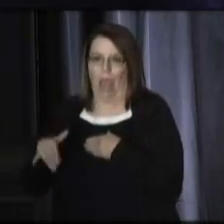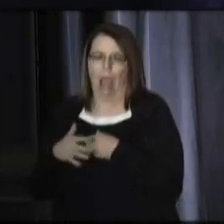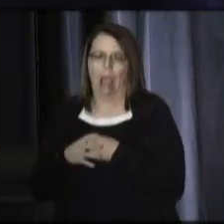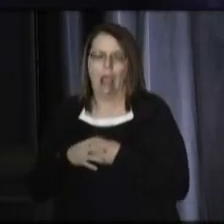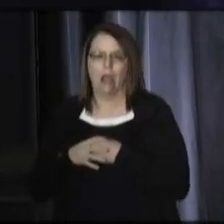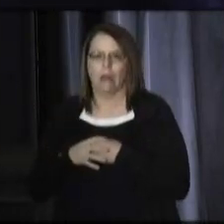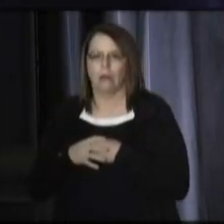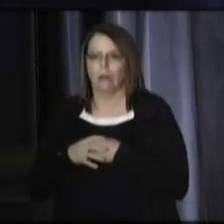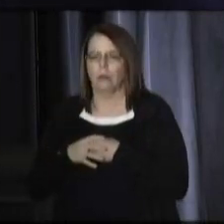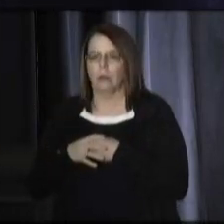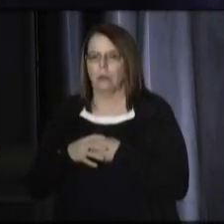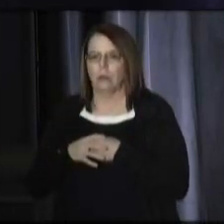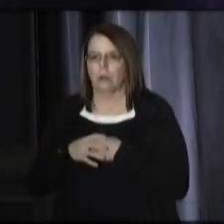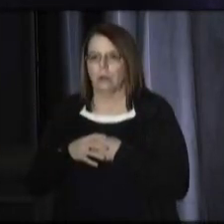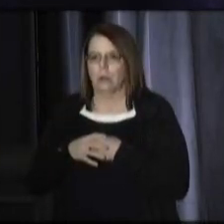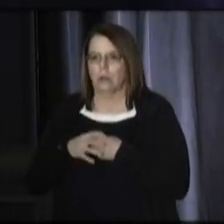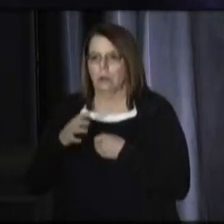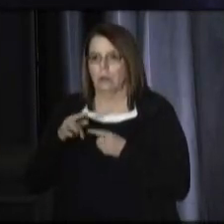This is about my cousin Ed.